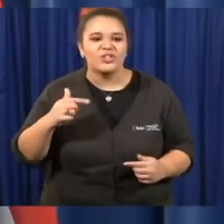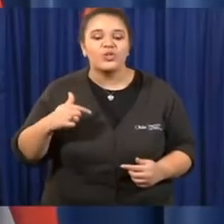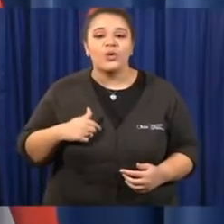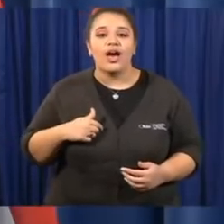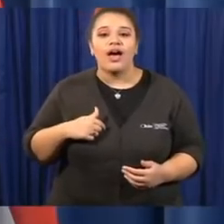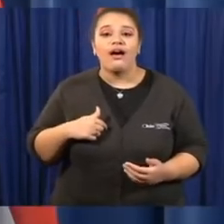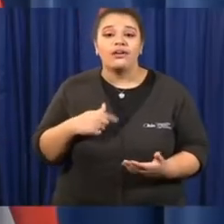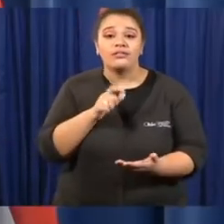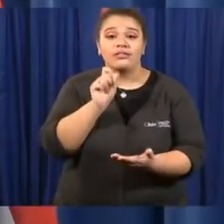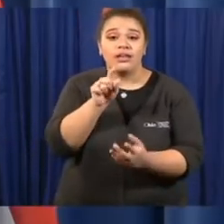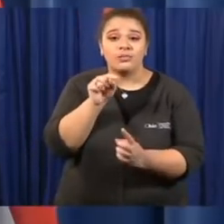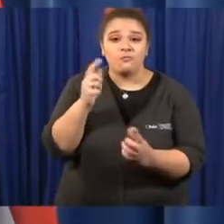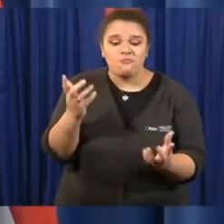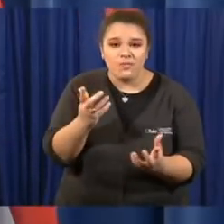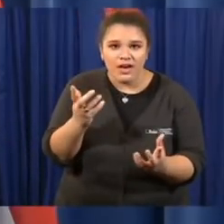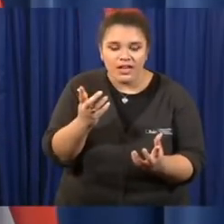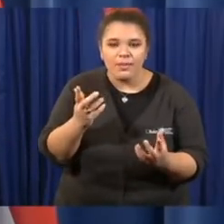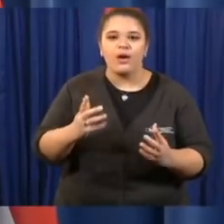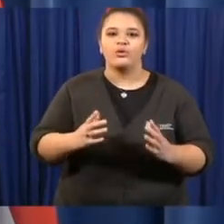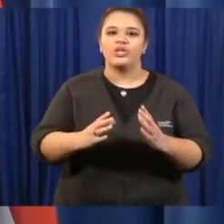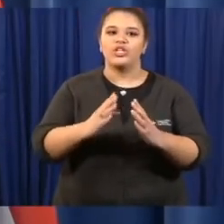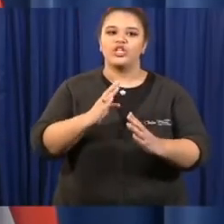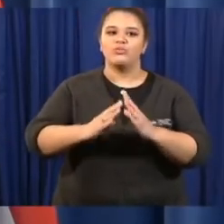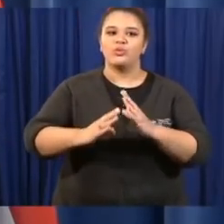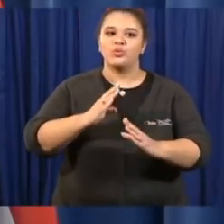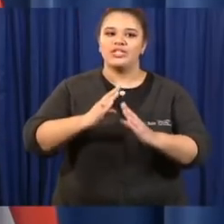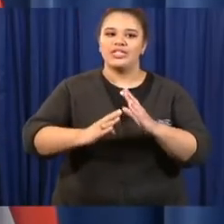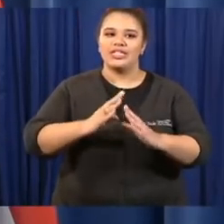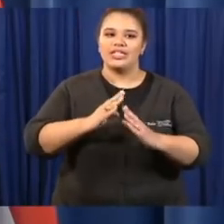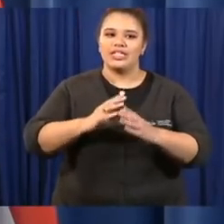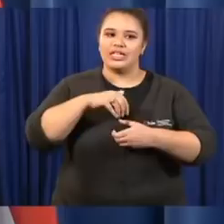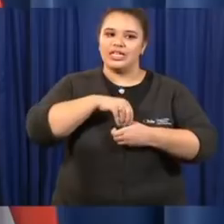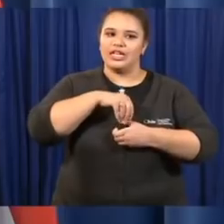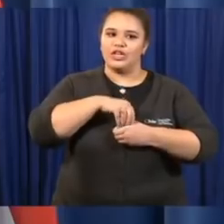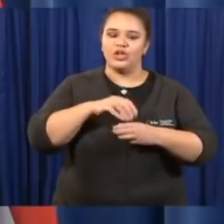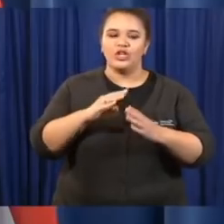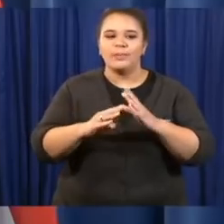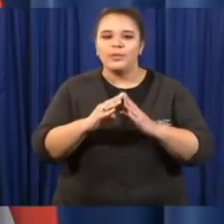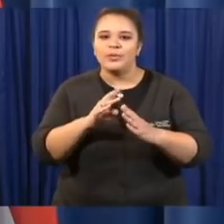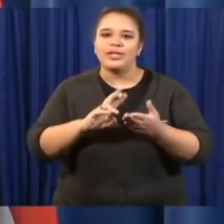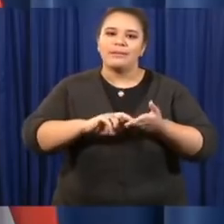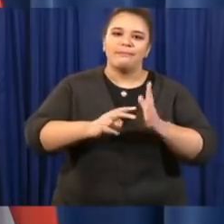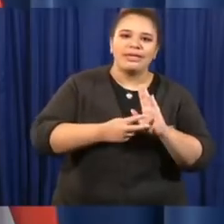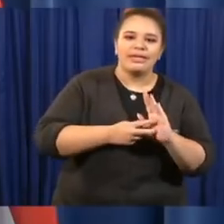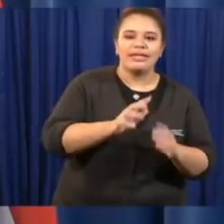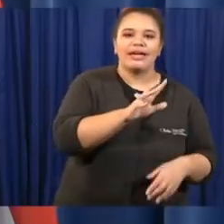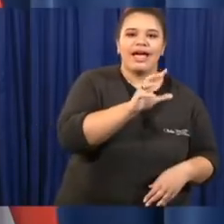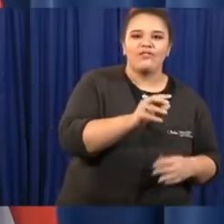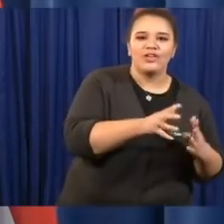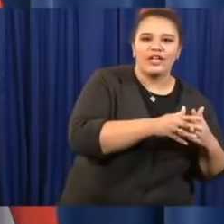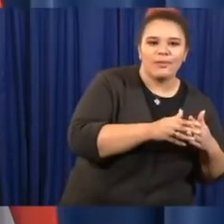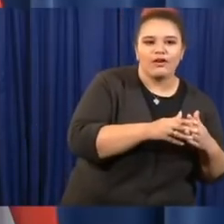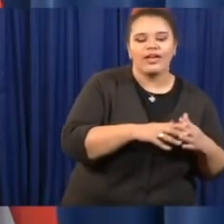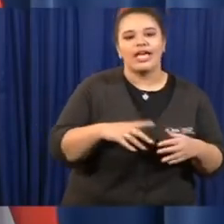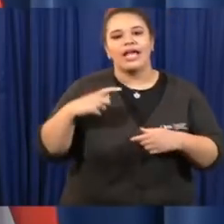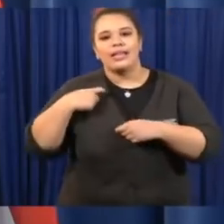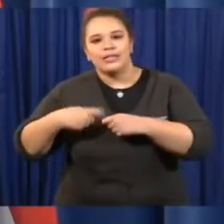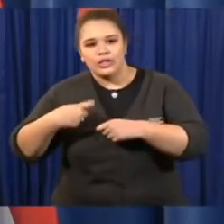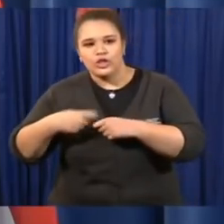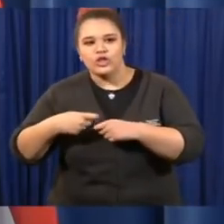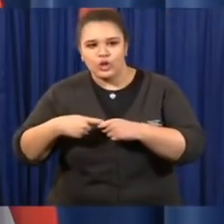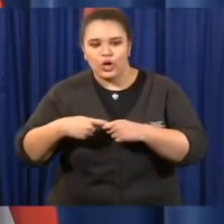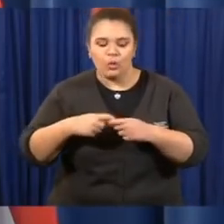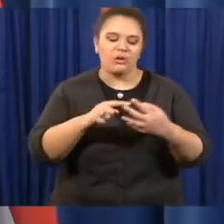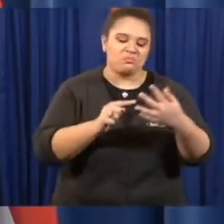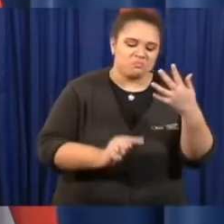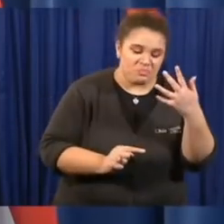you about the community, the inner communities, you know, the Afro-American, Latino, and so on. You know, unfortunately, they get